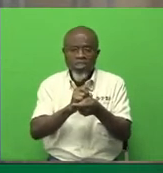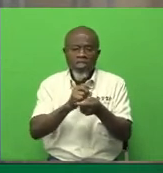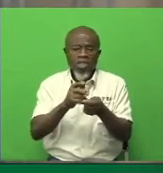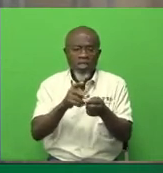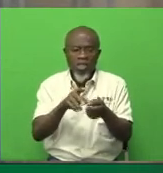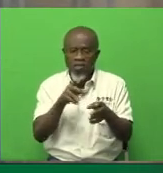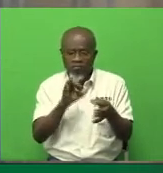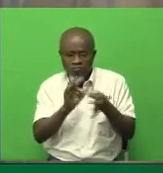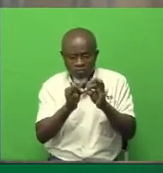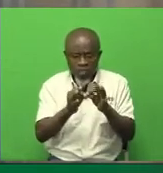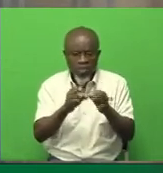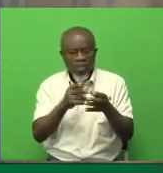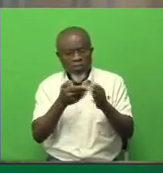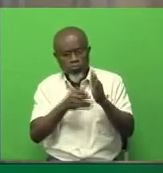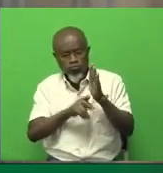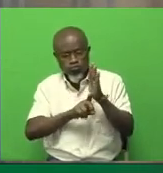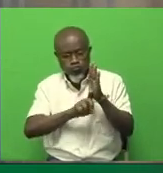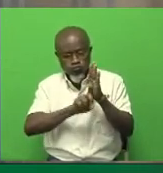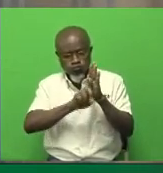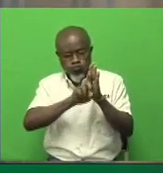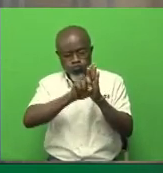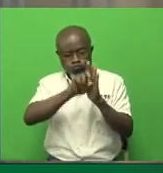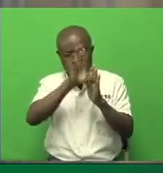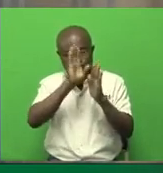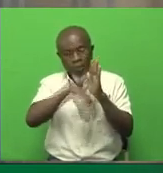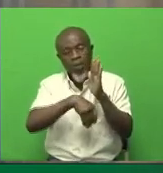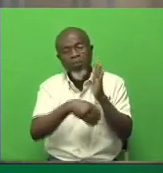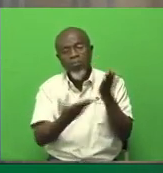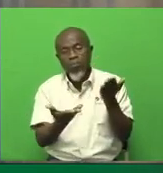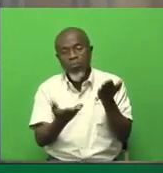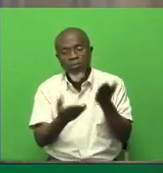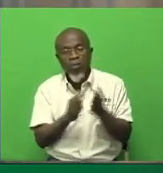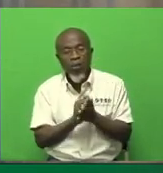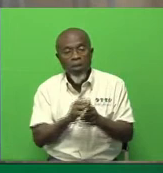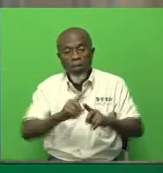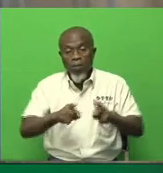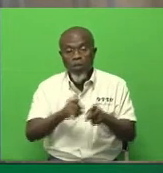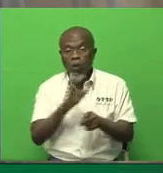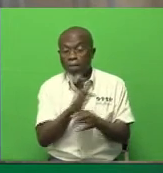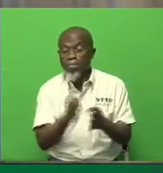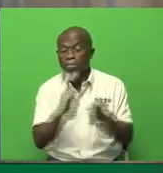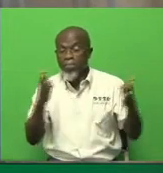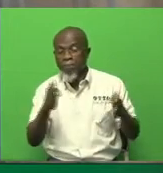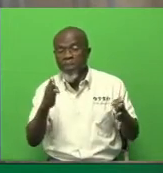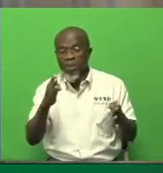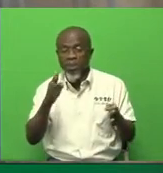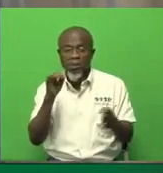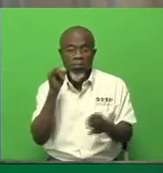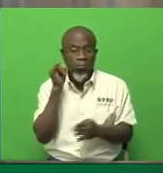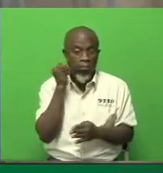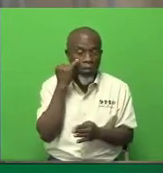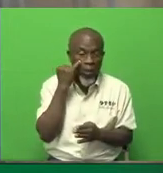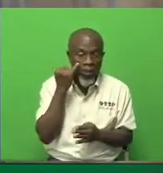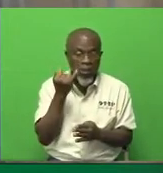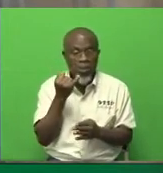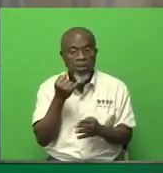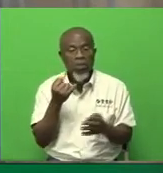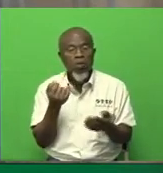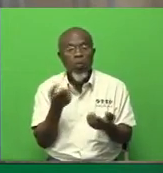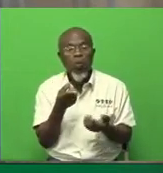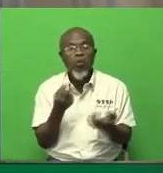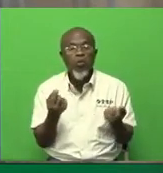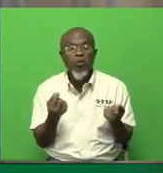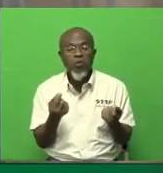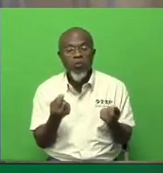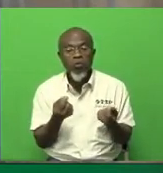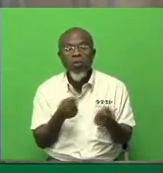what I can tell you is that your biggest mistake well when you cause guard Griffith not to be